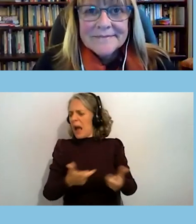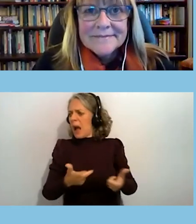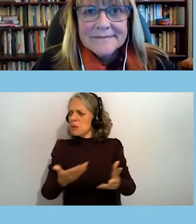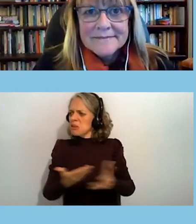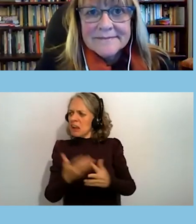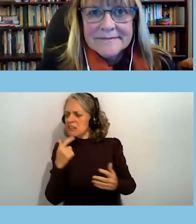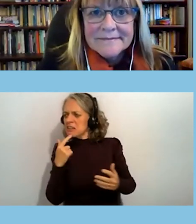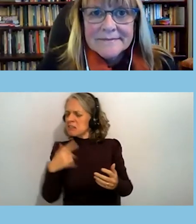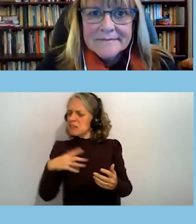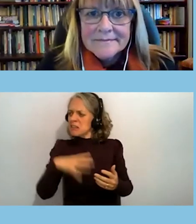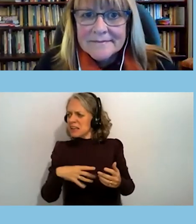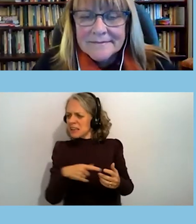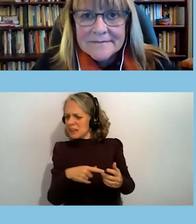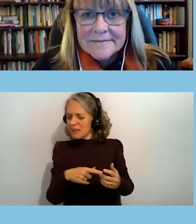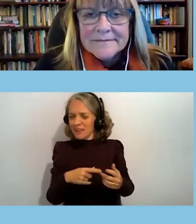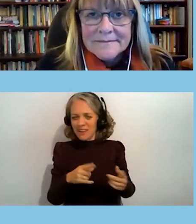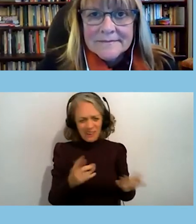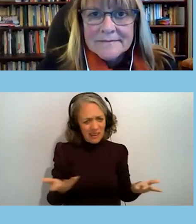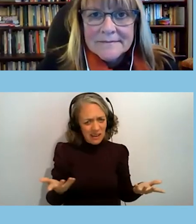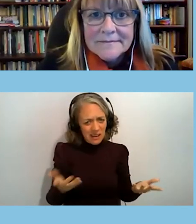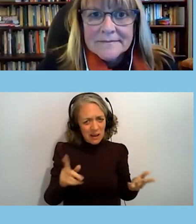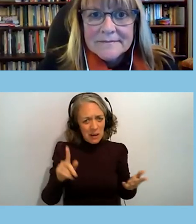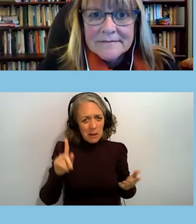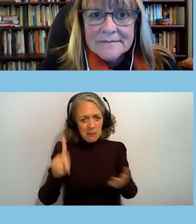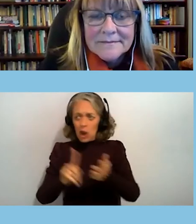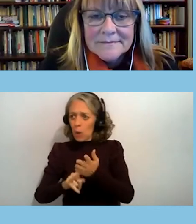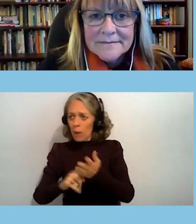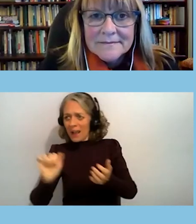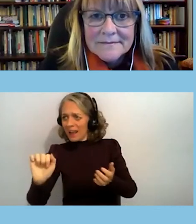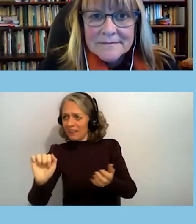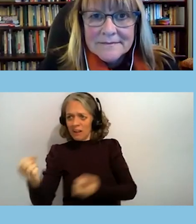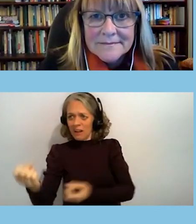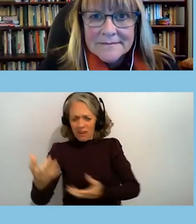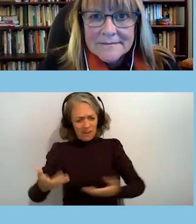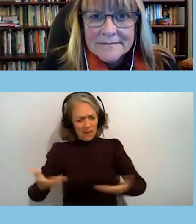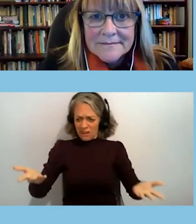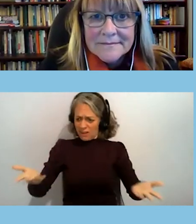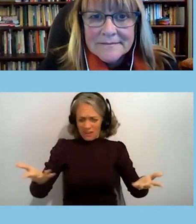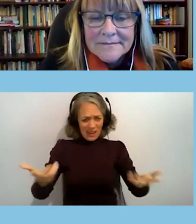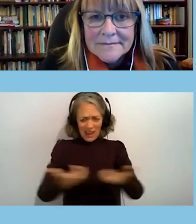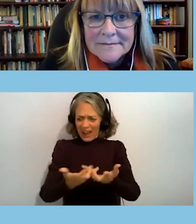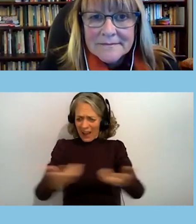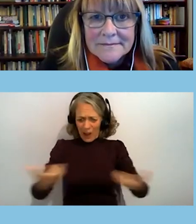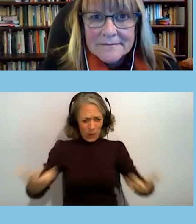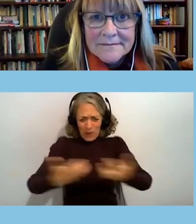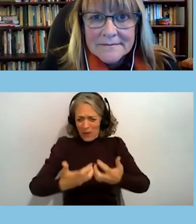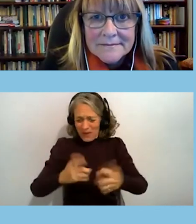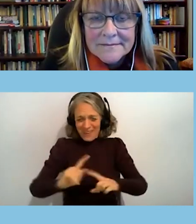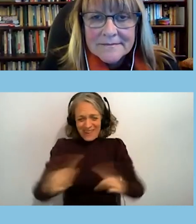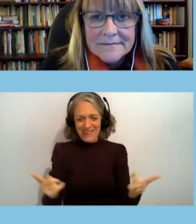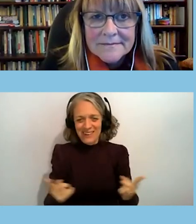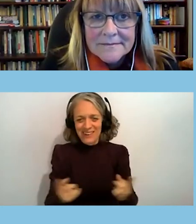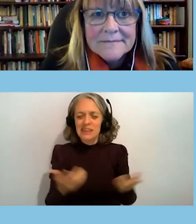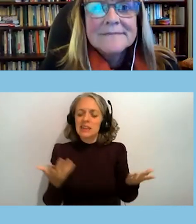that connects so not neatly with what Louise just brought to us here. Louise's point about